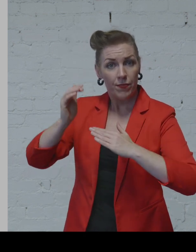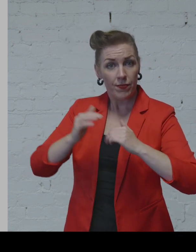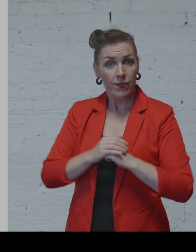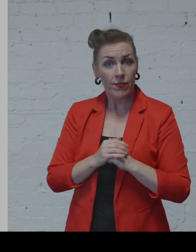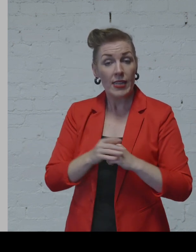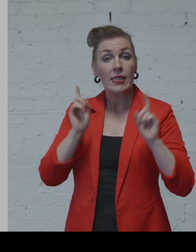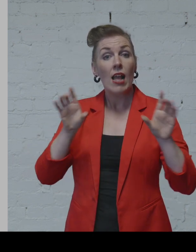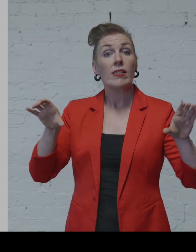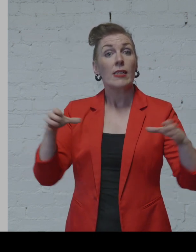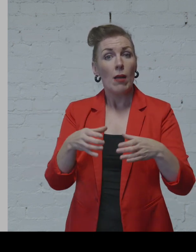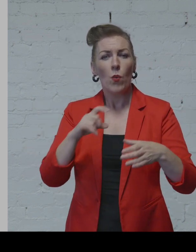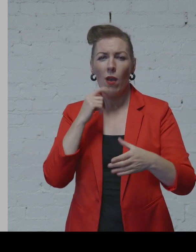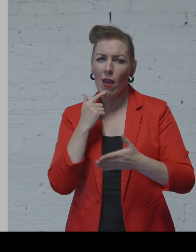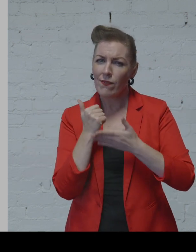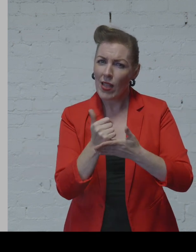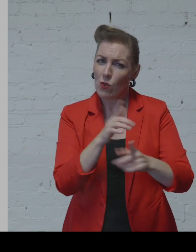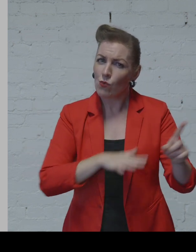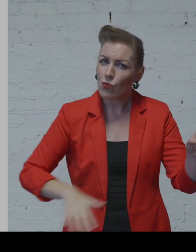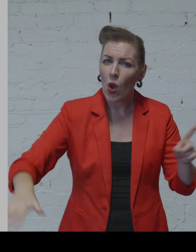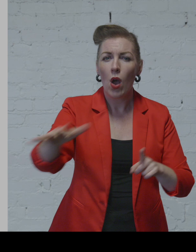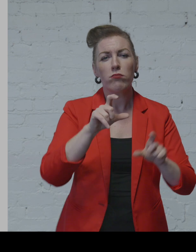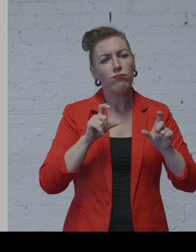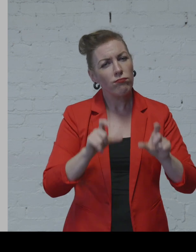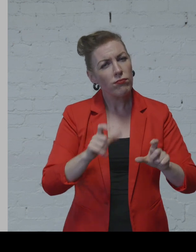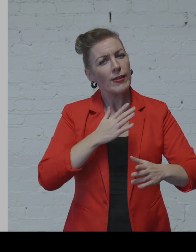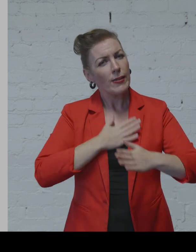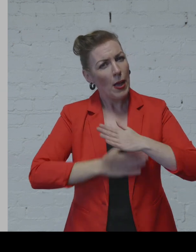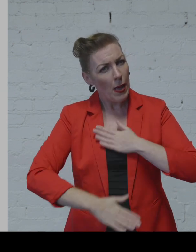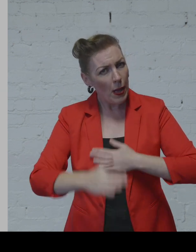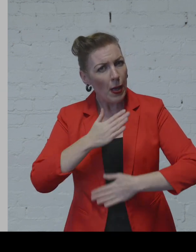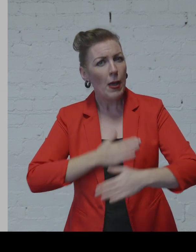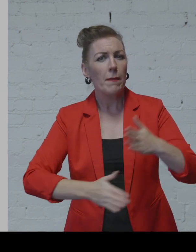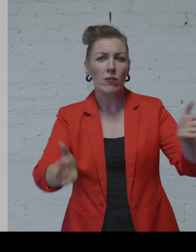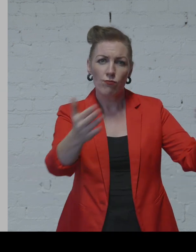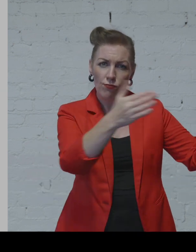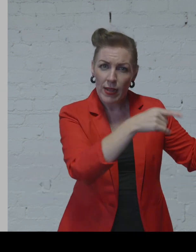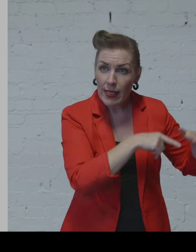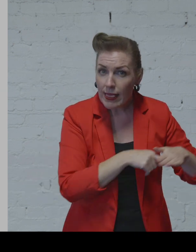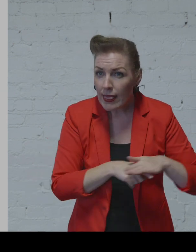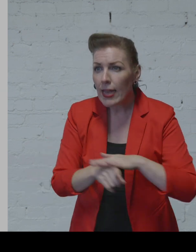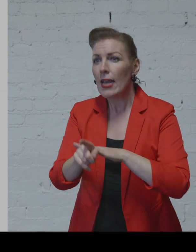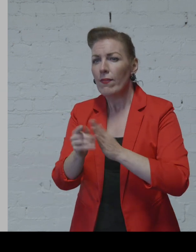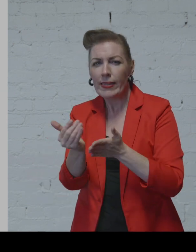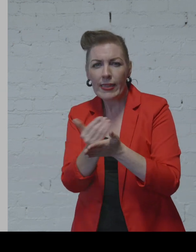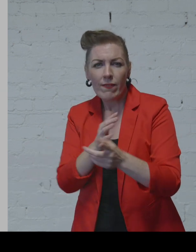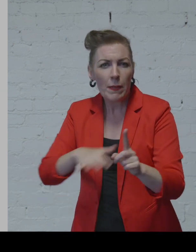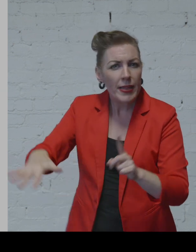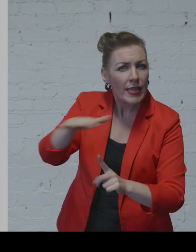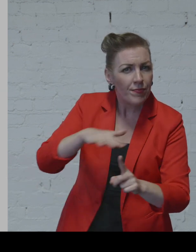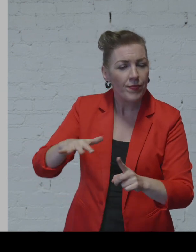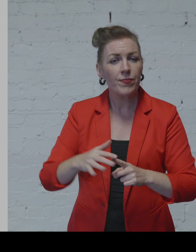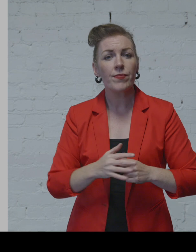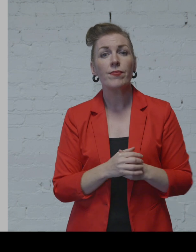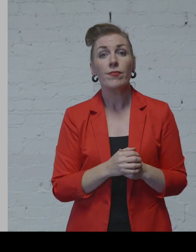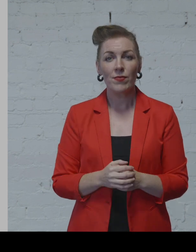Team members will advise you to remain calm and leave the building in an organised way. The Echo Echo team will inform you if you can